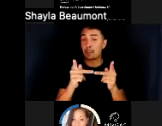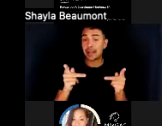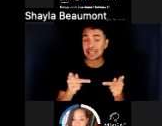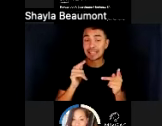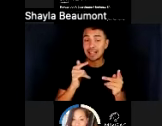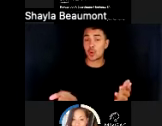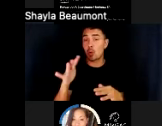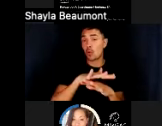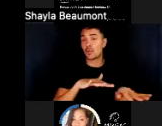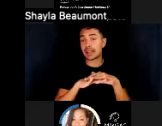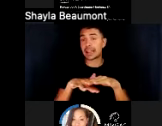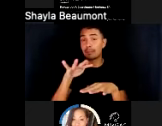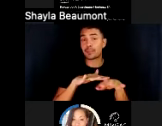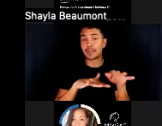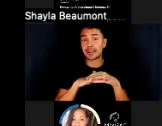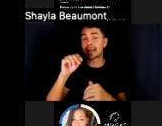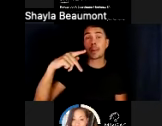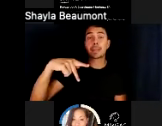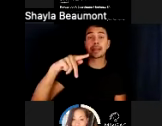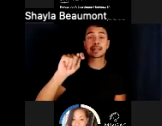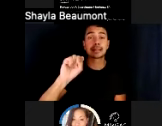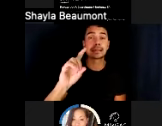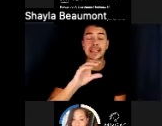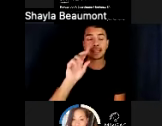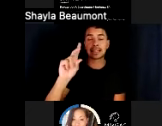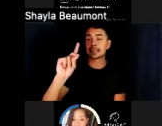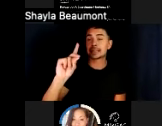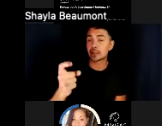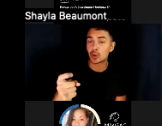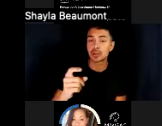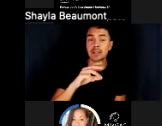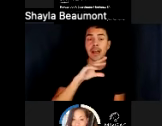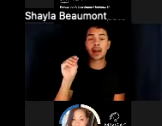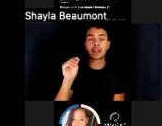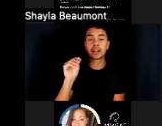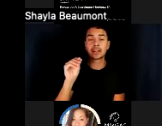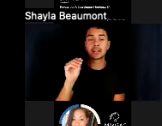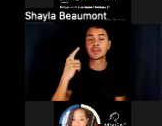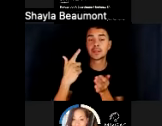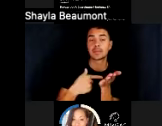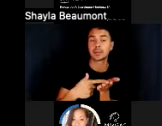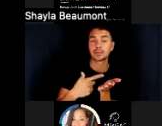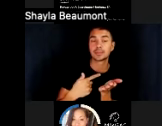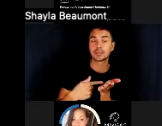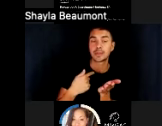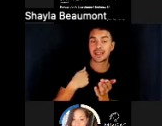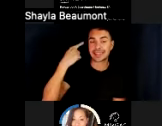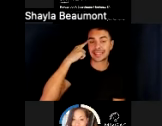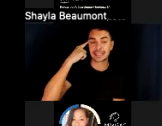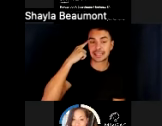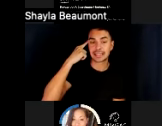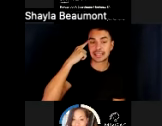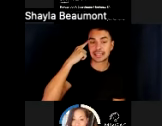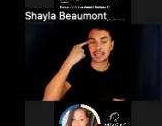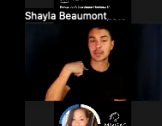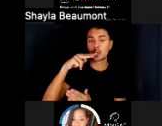overlaps. And even thinking about PTSD and diagnoses, and sometimes I think, you know, I'm reading